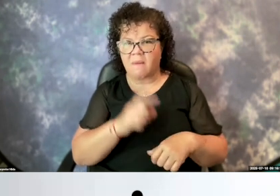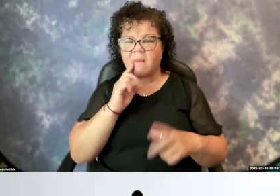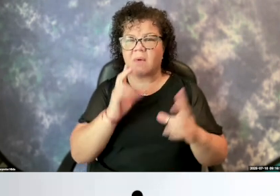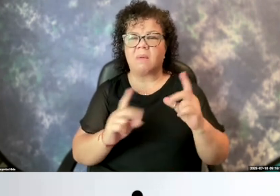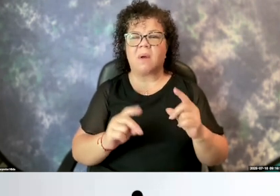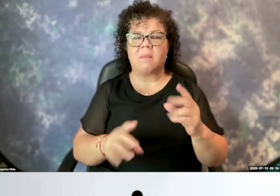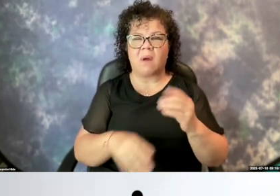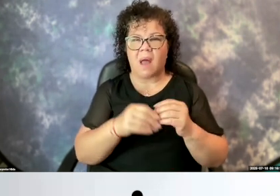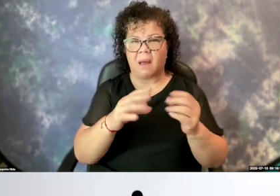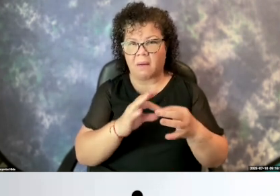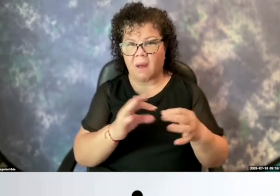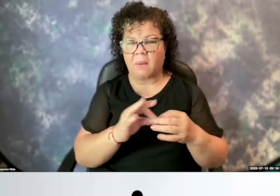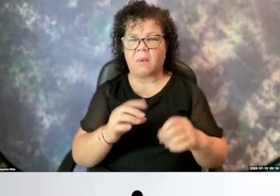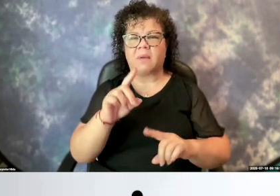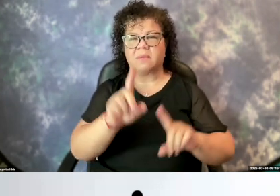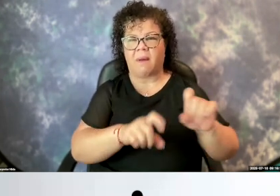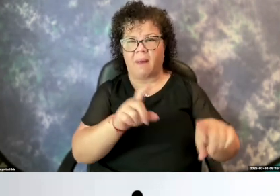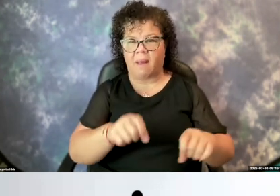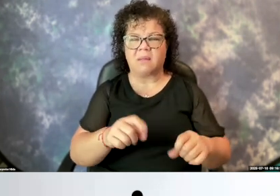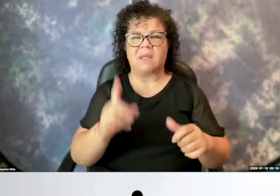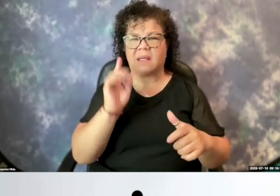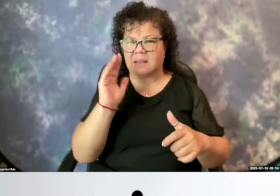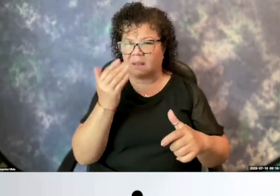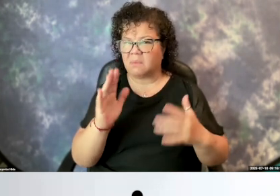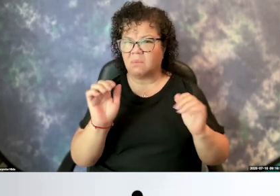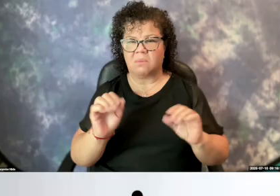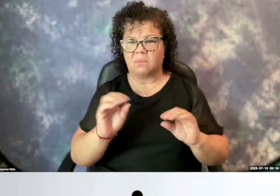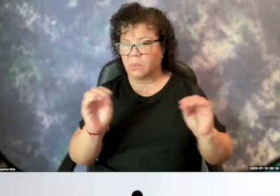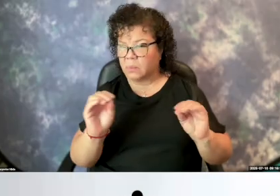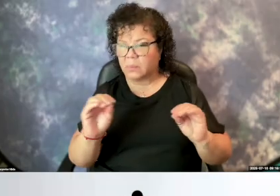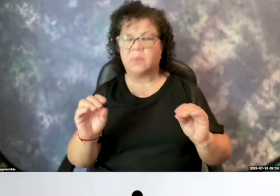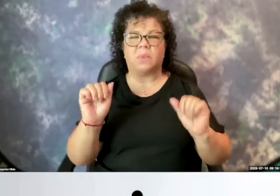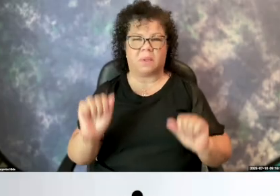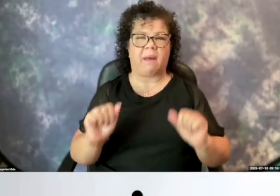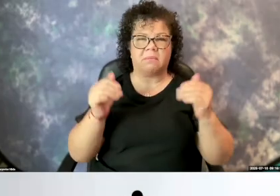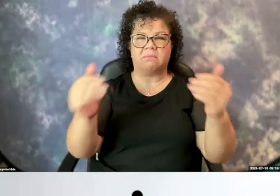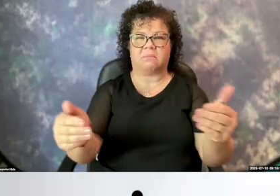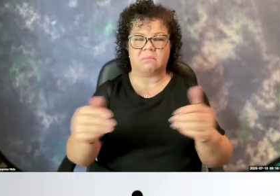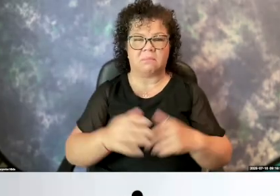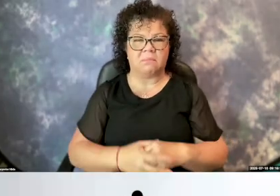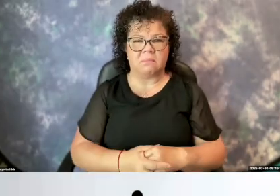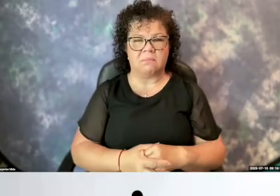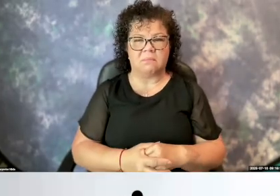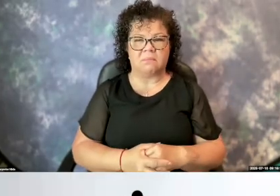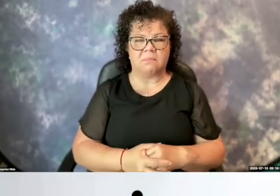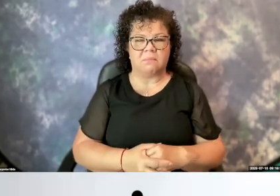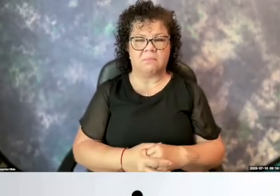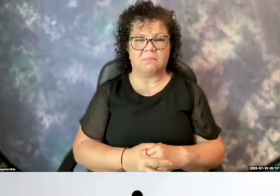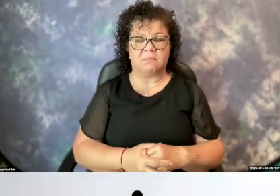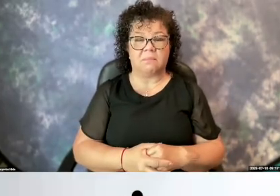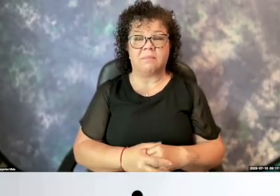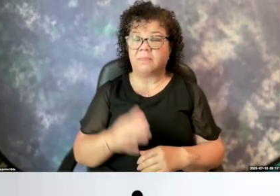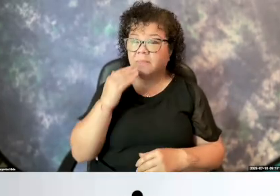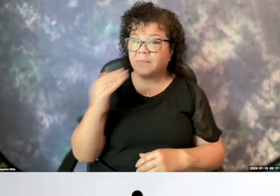Well, we will have several other opportunities for folks to make comments or ask questions, so I think we